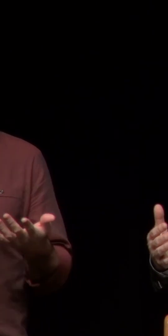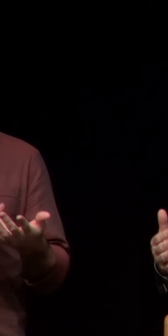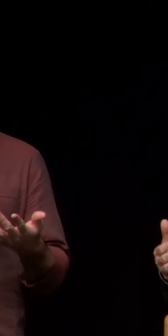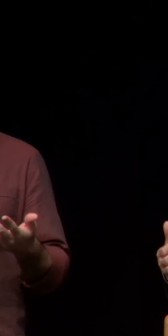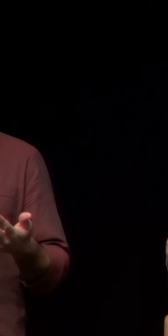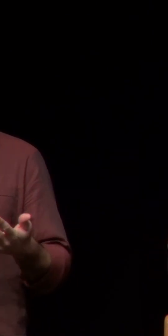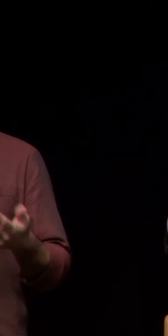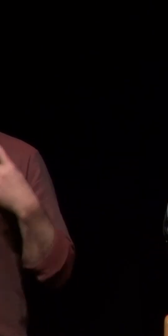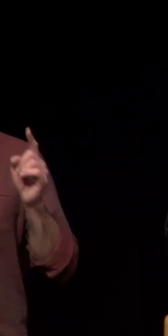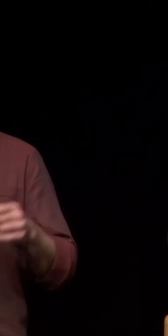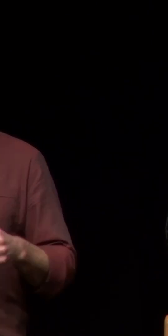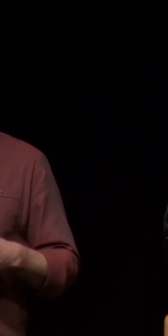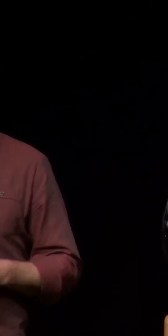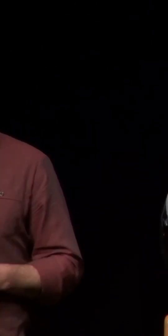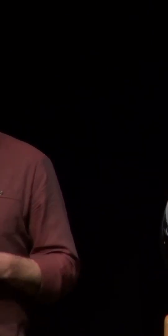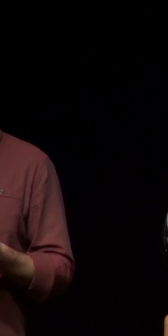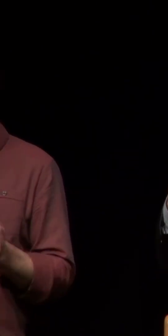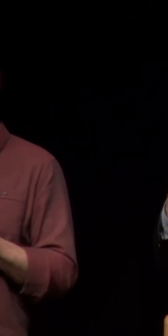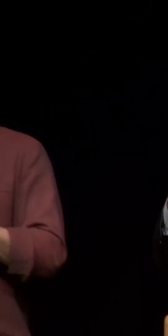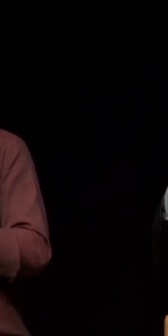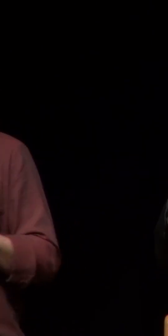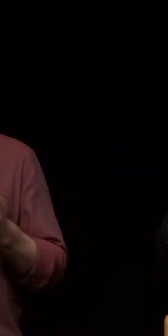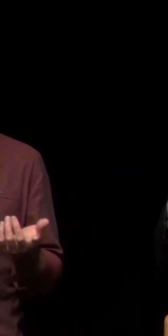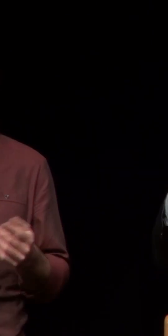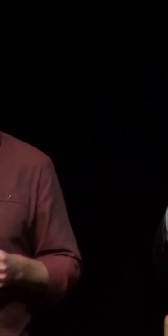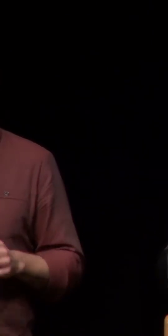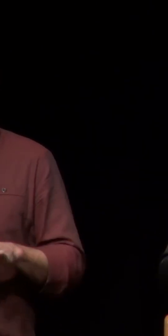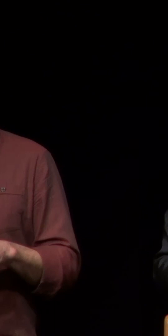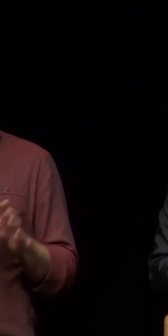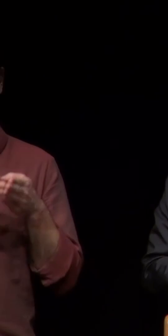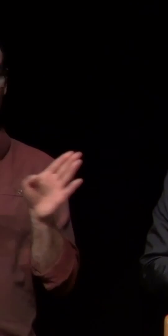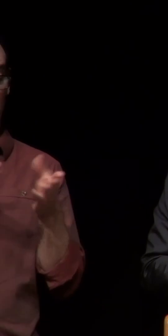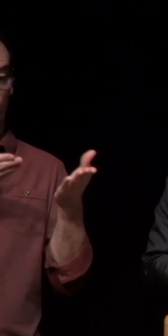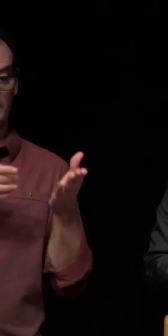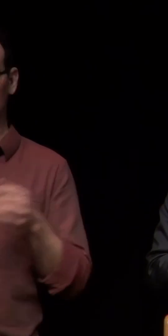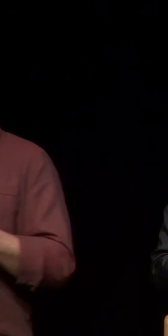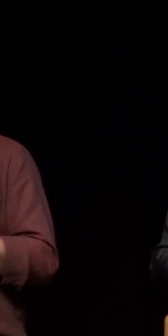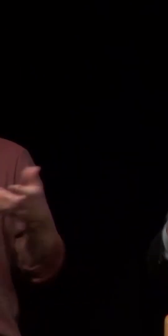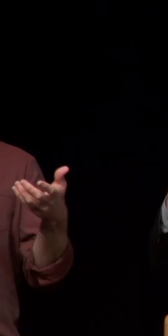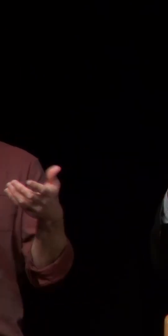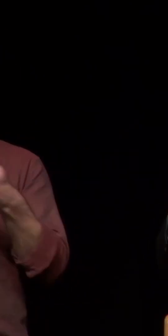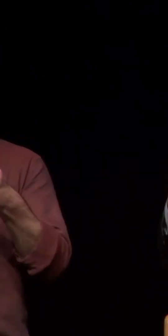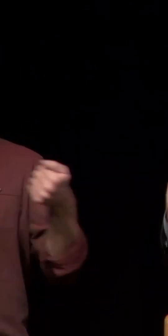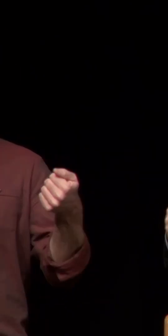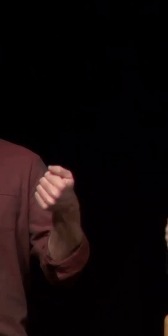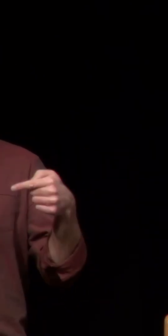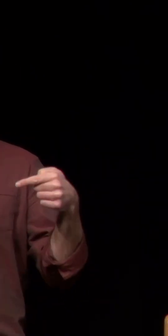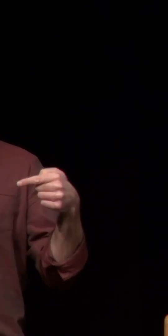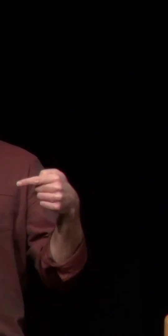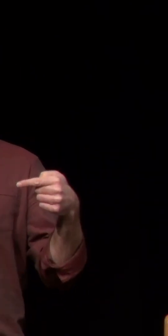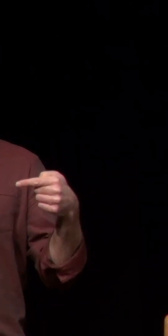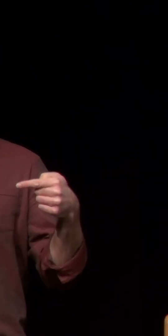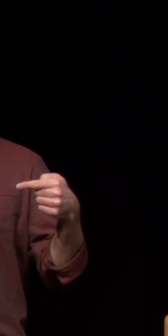But it shows when a public service and a government is not a model employer, and when it knowingly